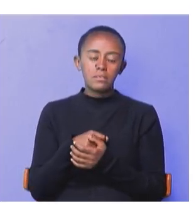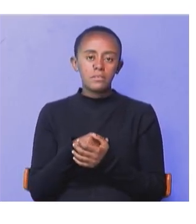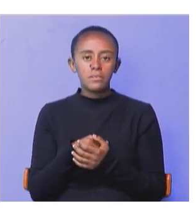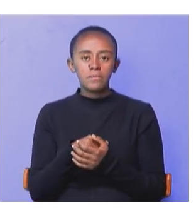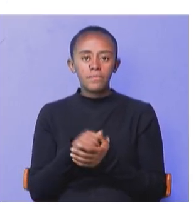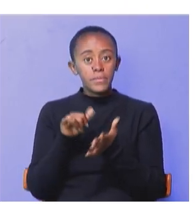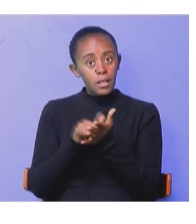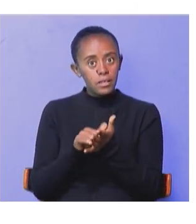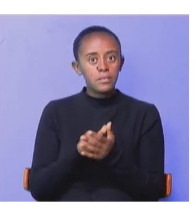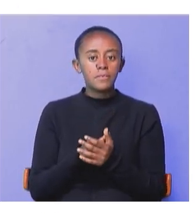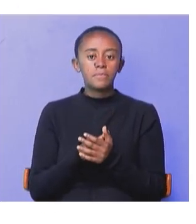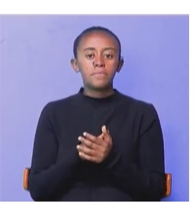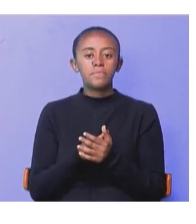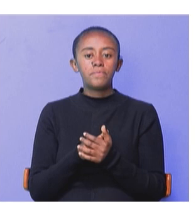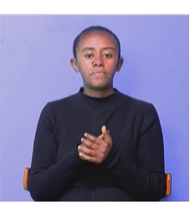that.